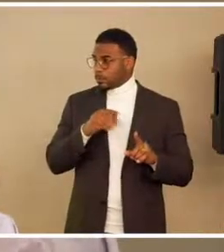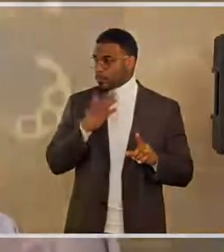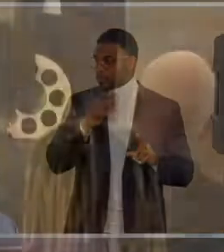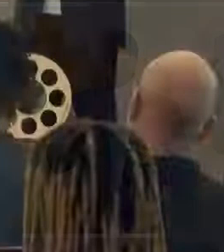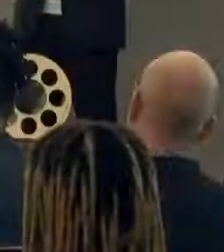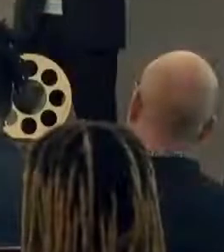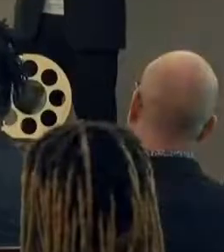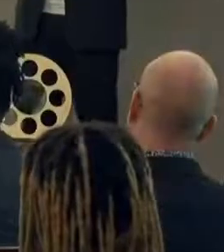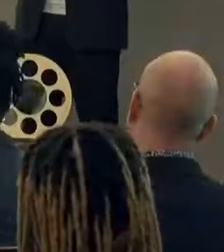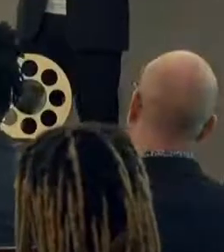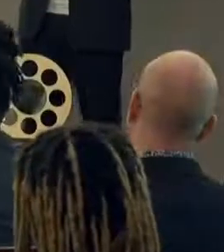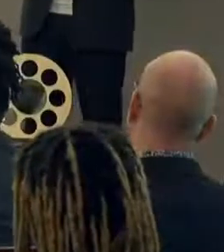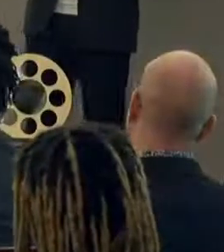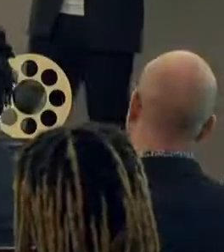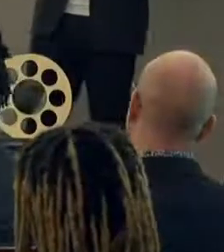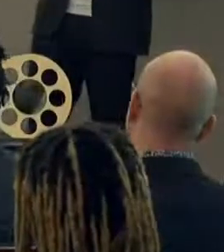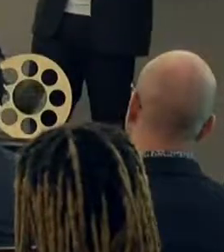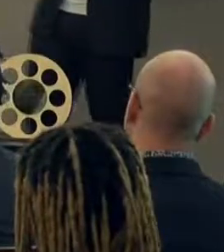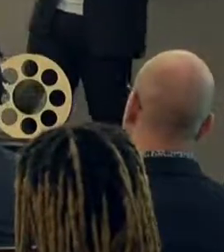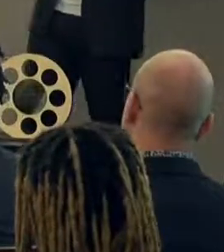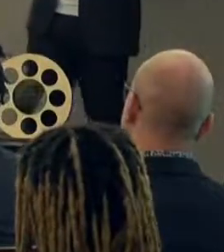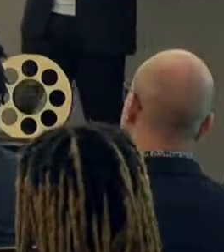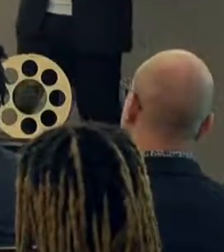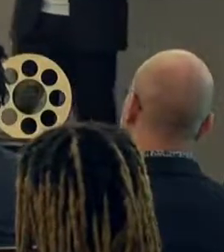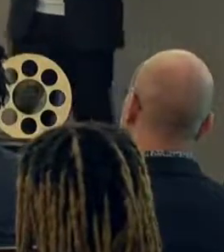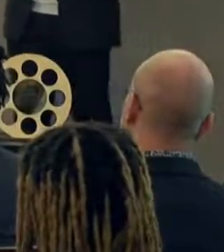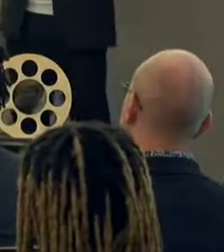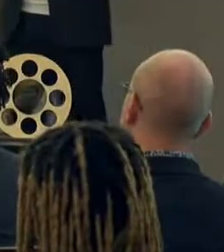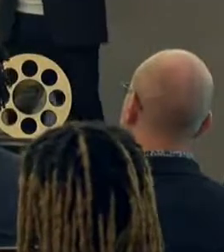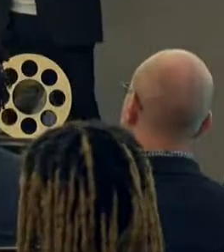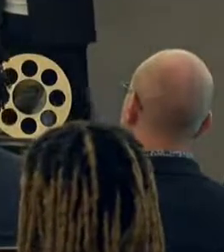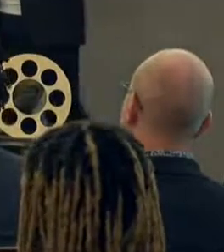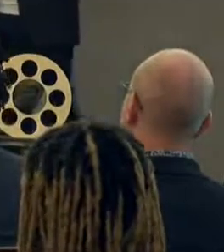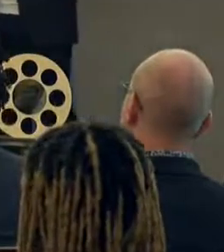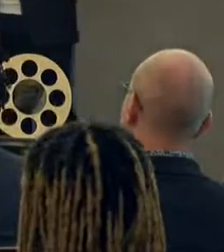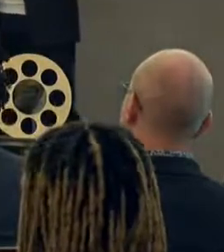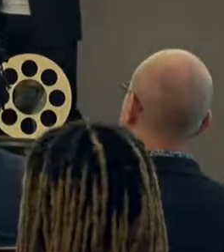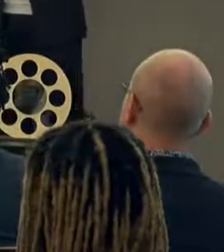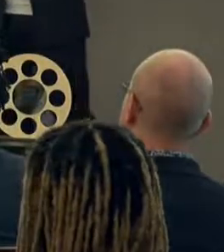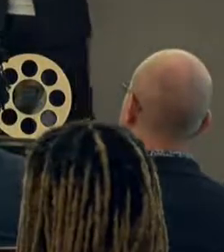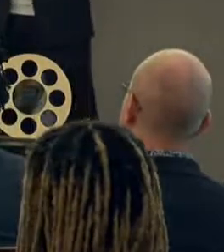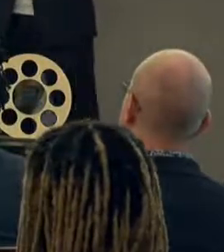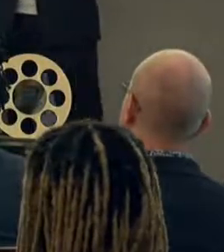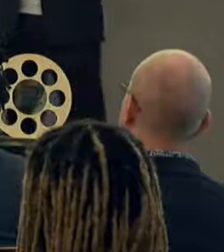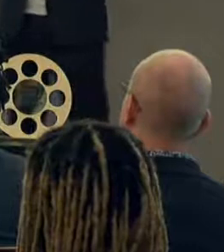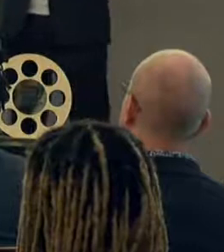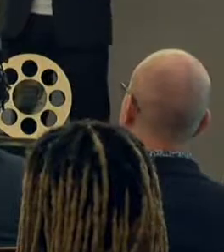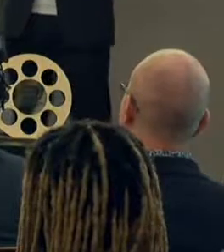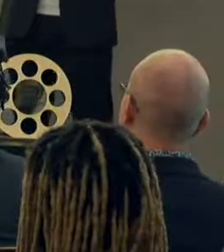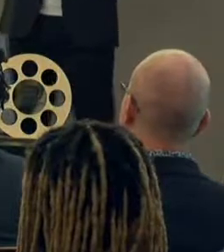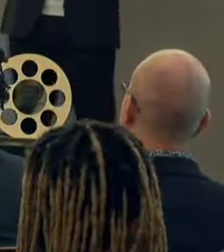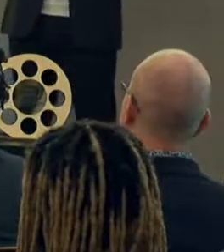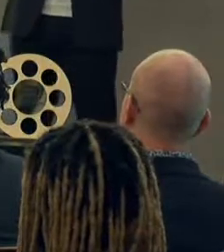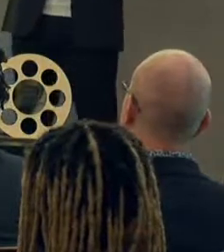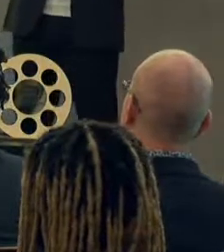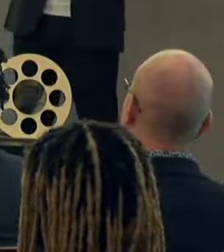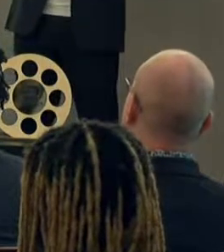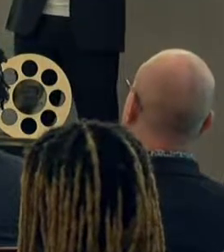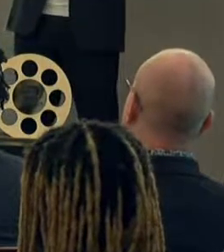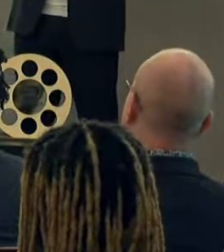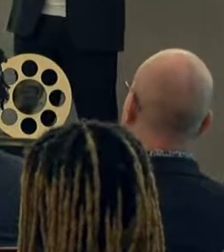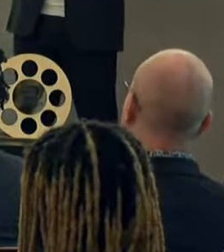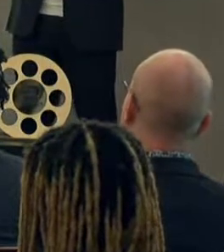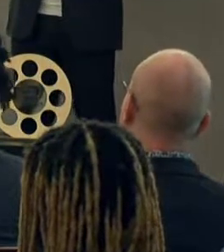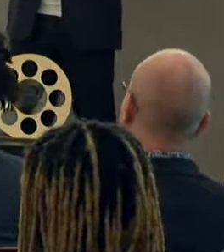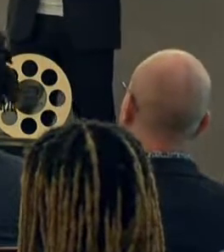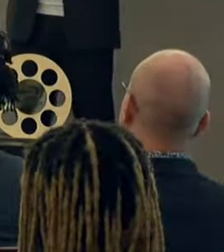Sugarcane Alley. Sugarcane Alley, but also A Dry White Season. She's the only woman who directed Marlon Brando. Really?